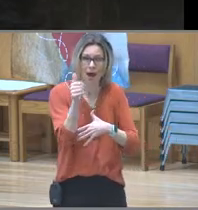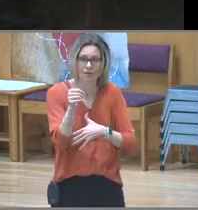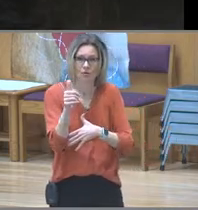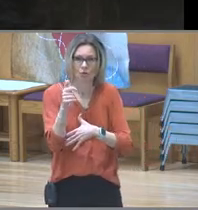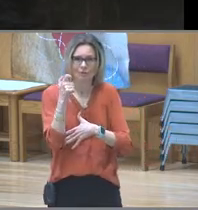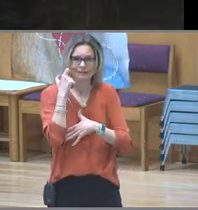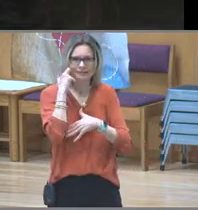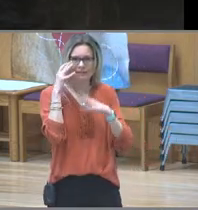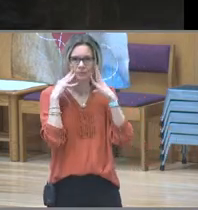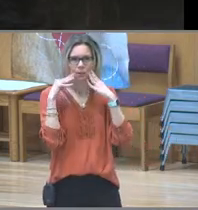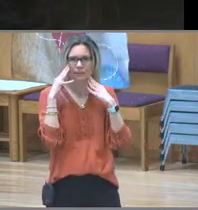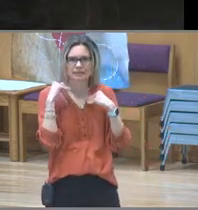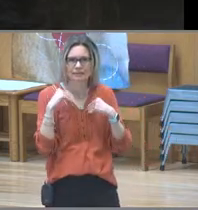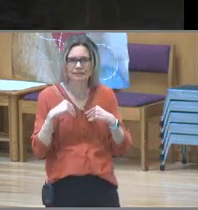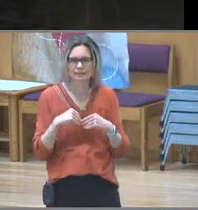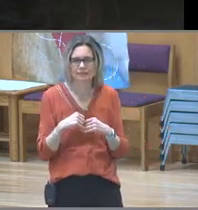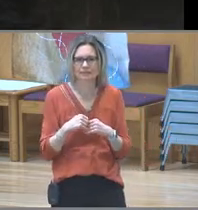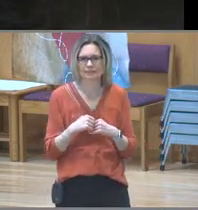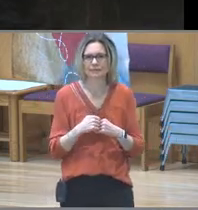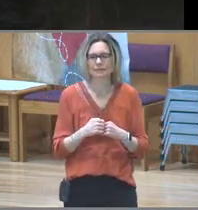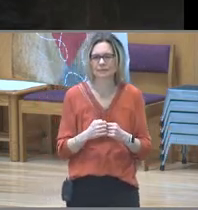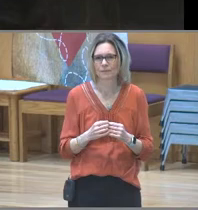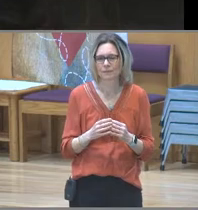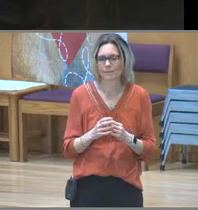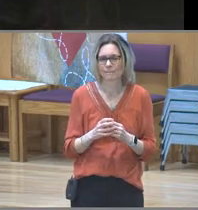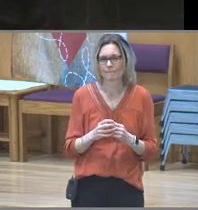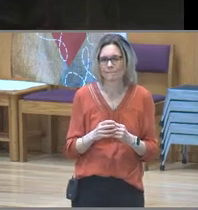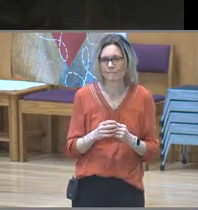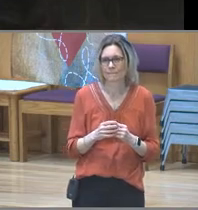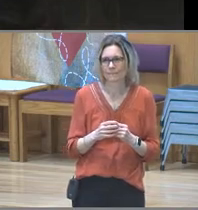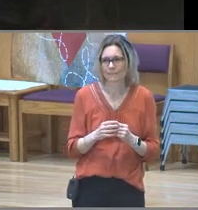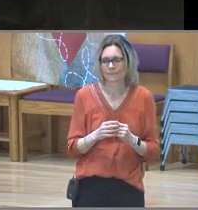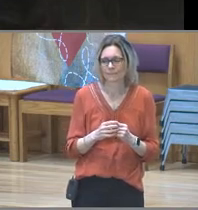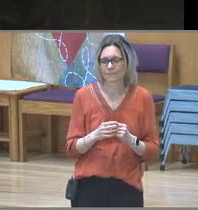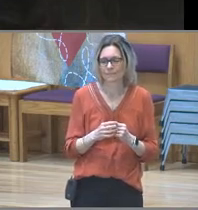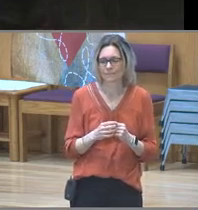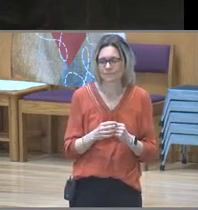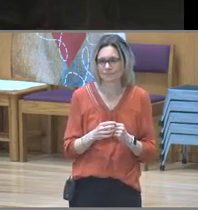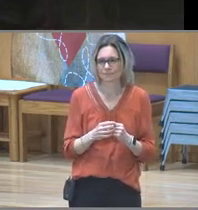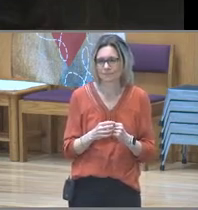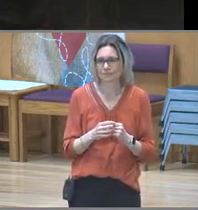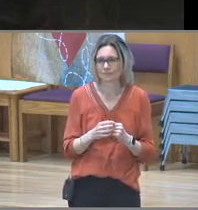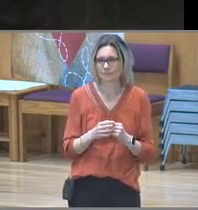had experienced in the garden by the tomb with the Lord Jesus.